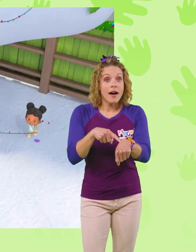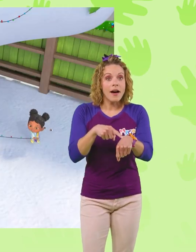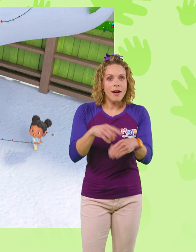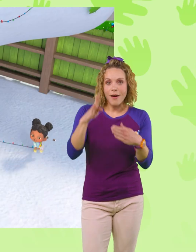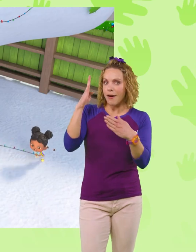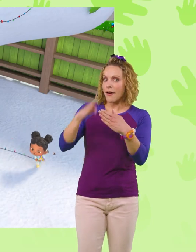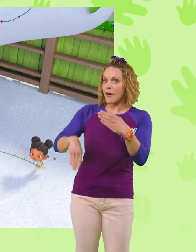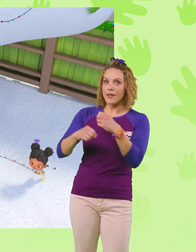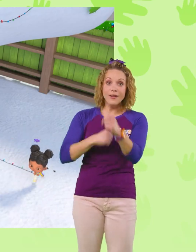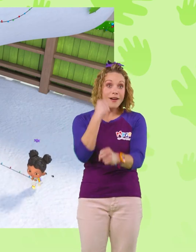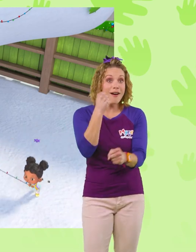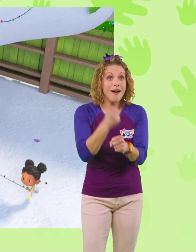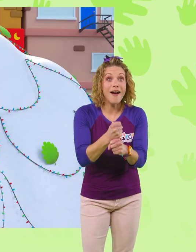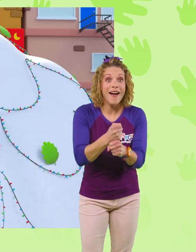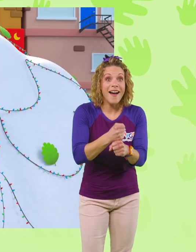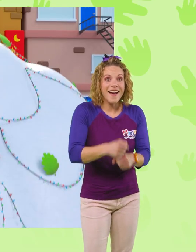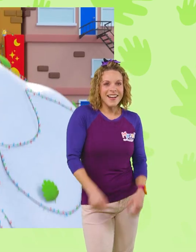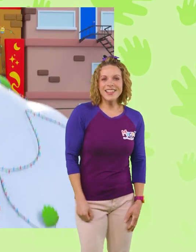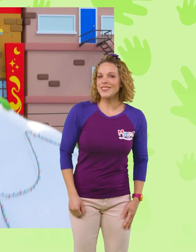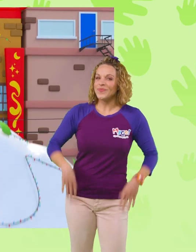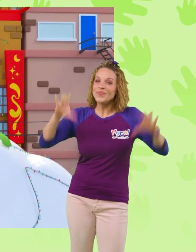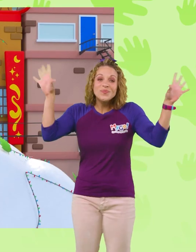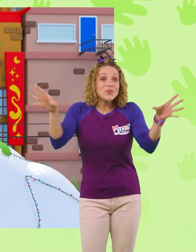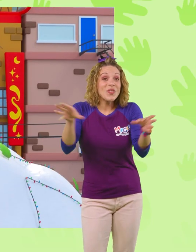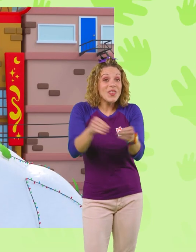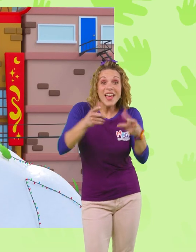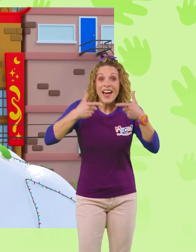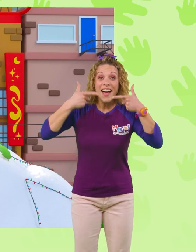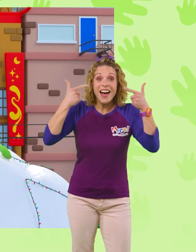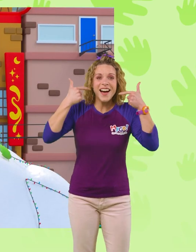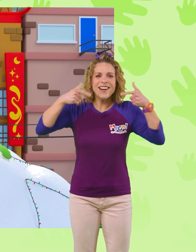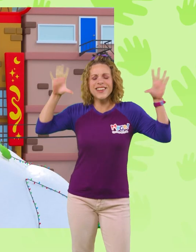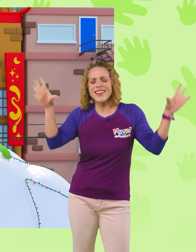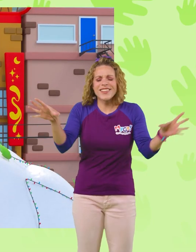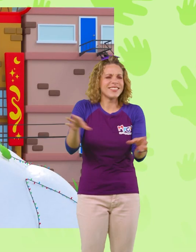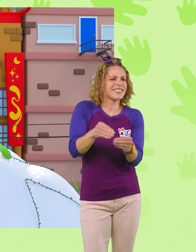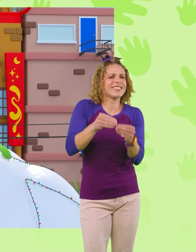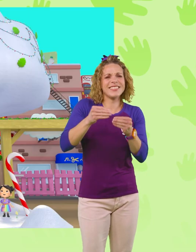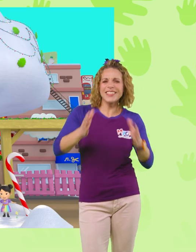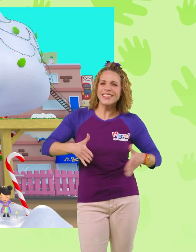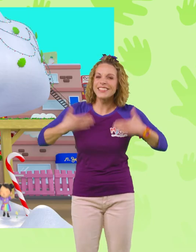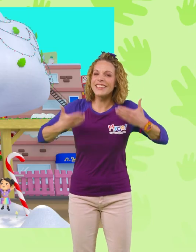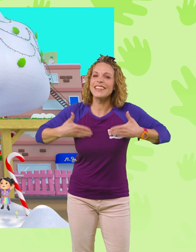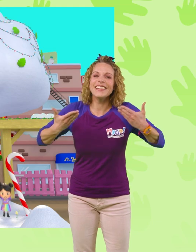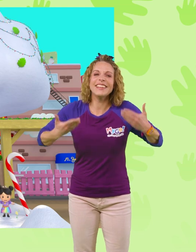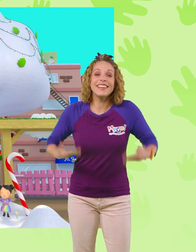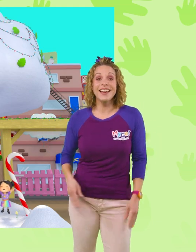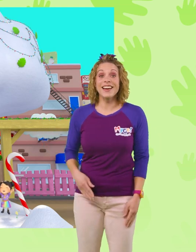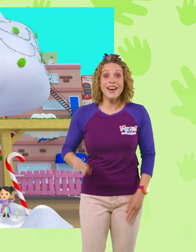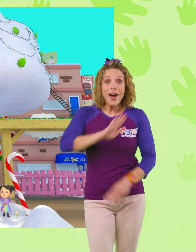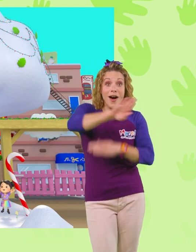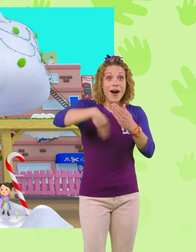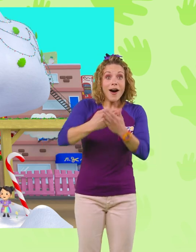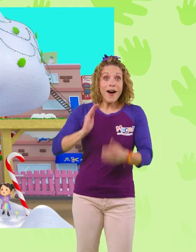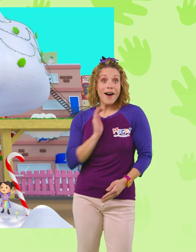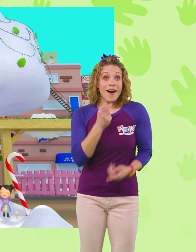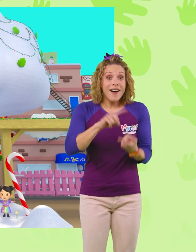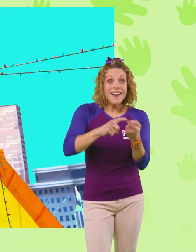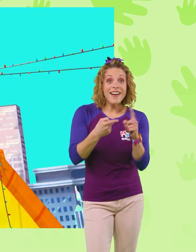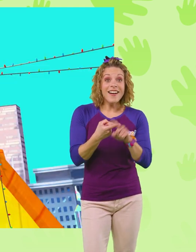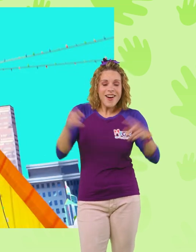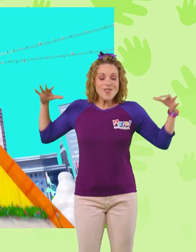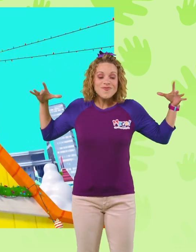winter time, the end of the year. We're full of laughter, we're full of cheer. All of